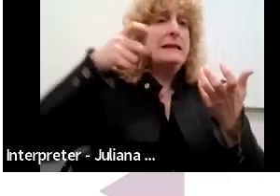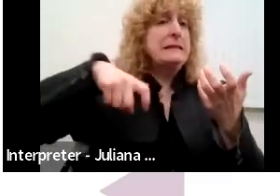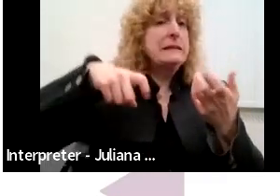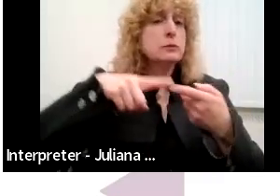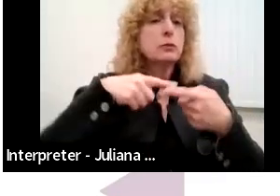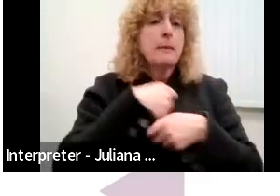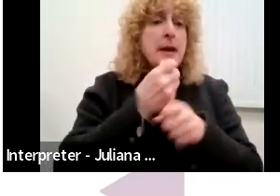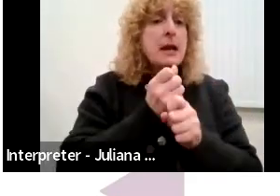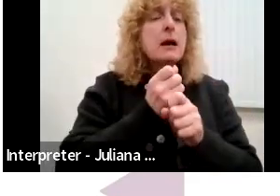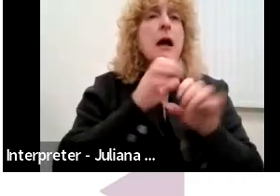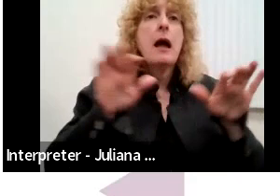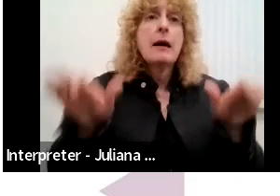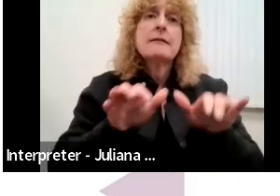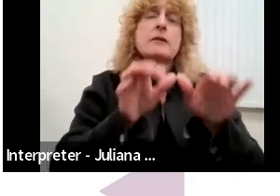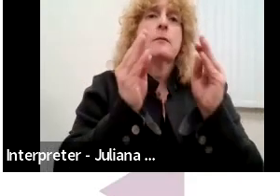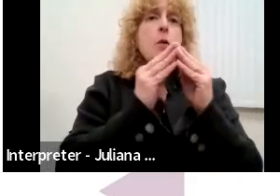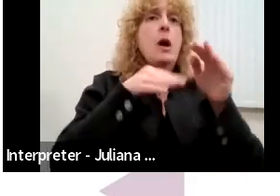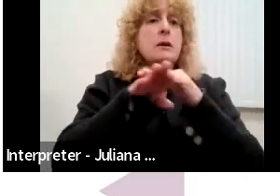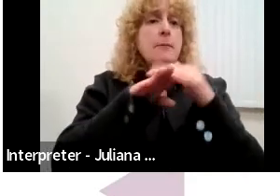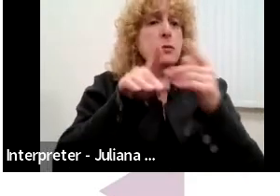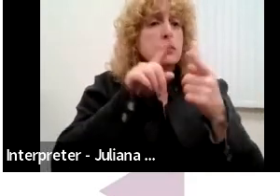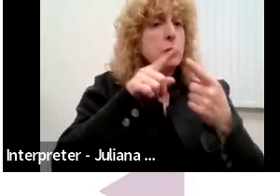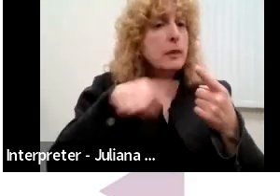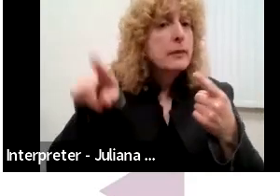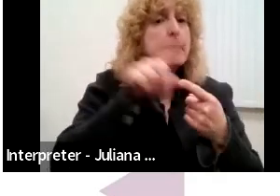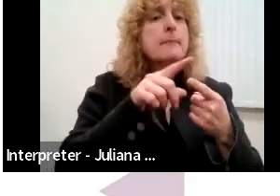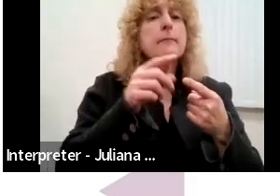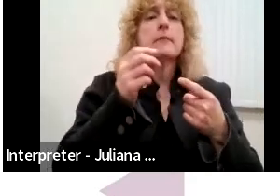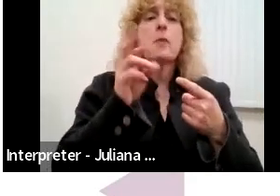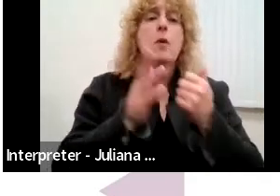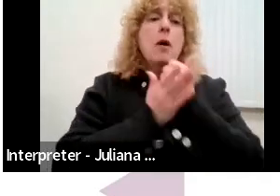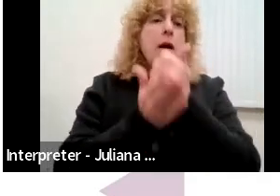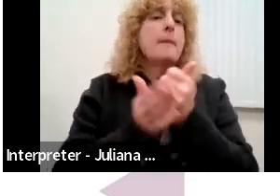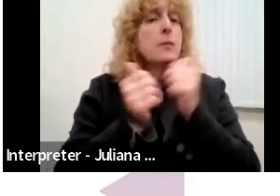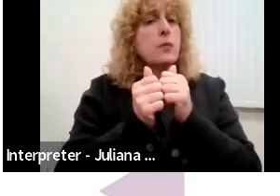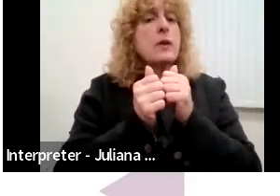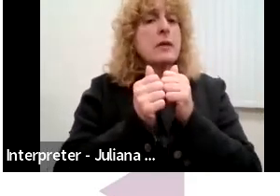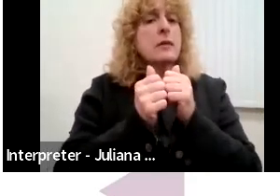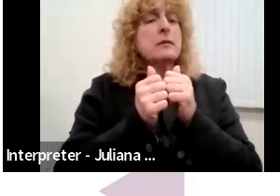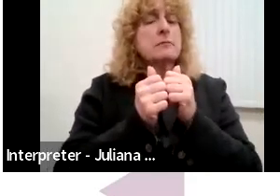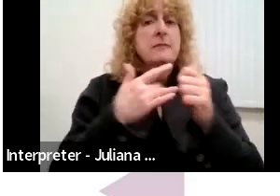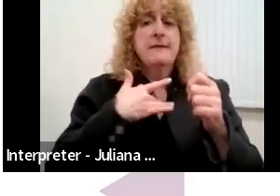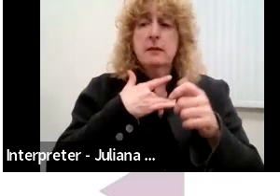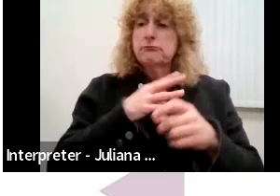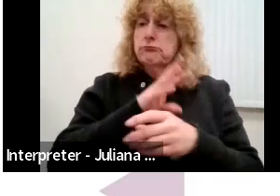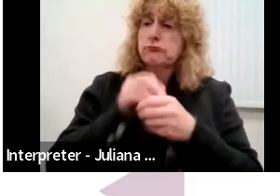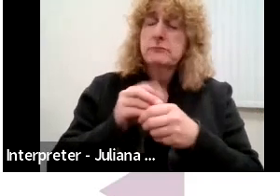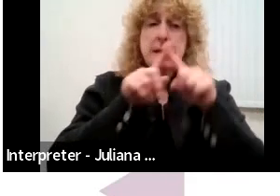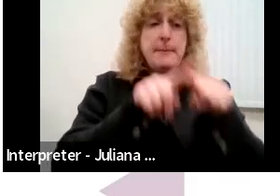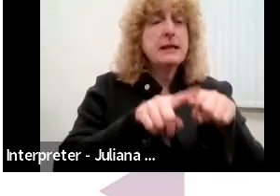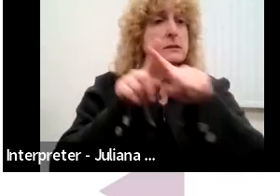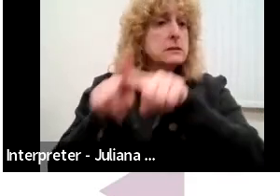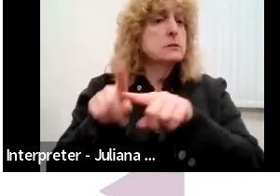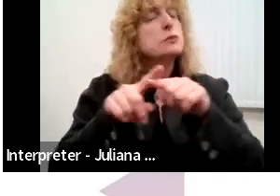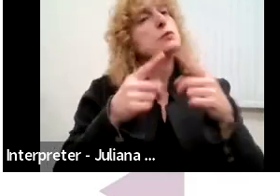those activities more accessible to them, or to help with that interdependence, to be able to